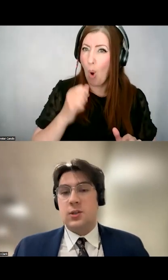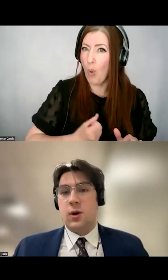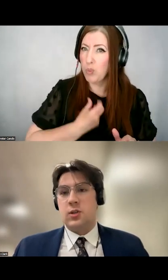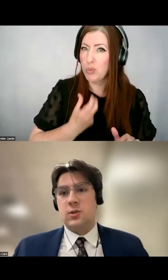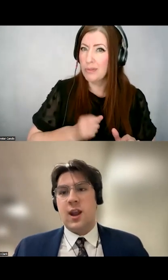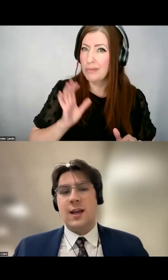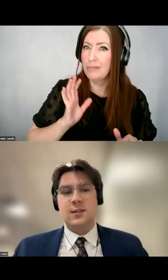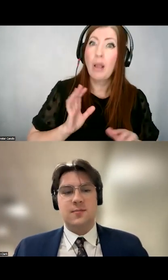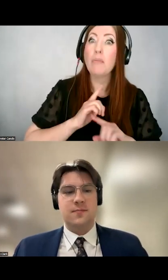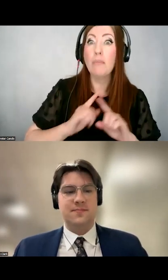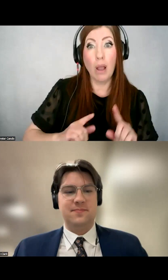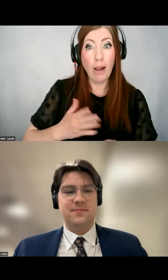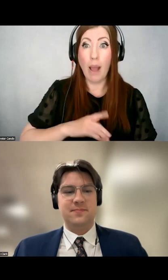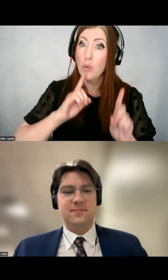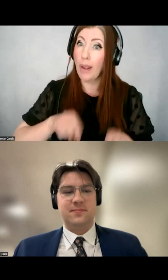to answer questions when asked.